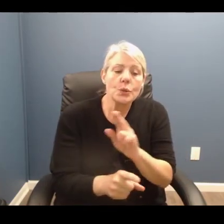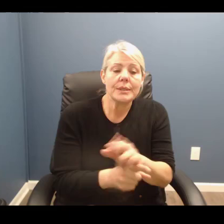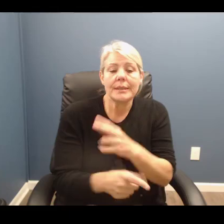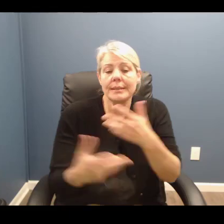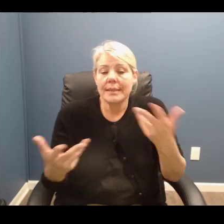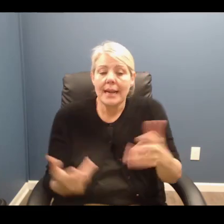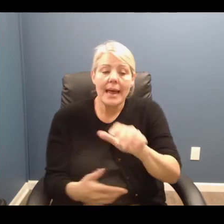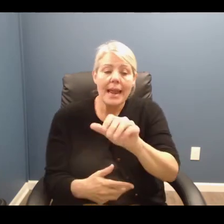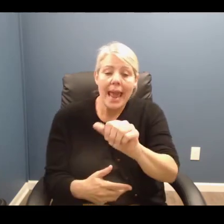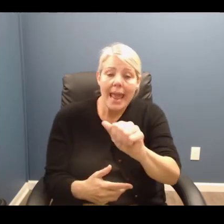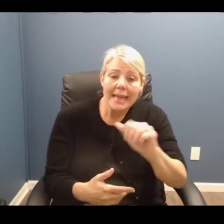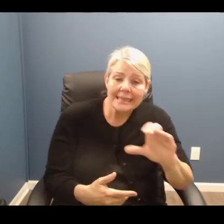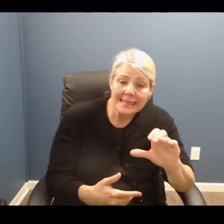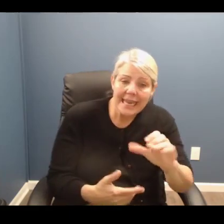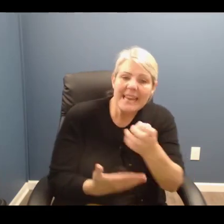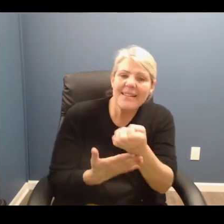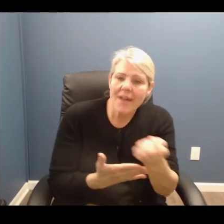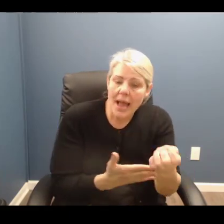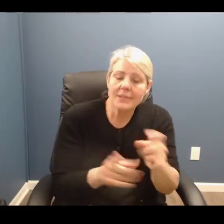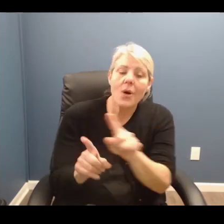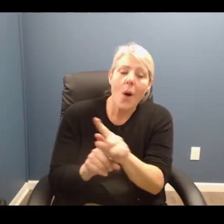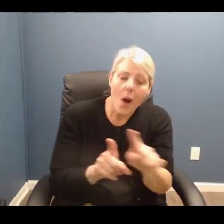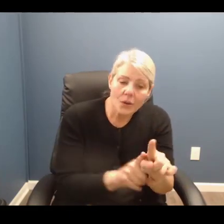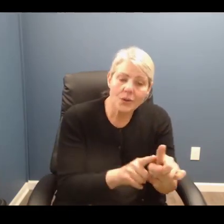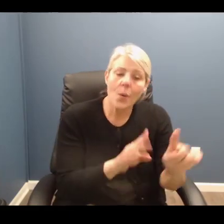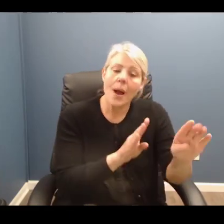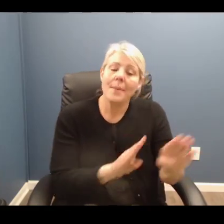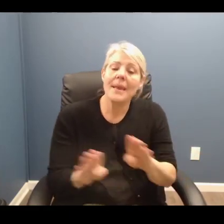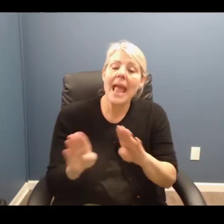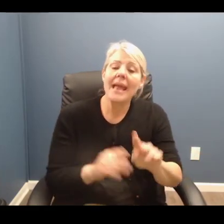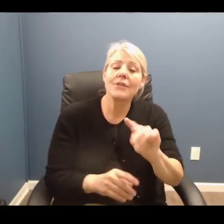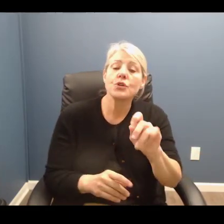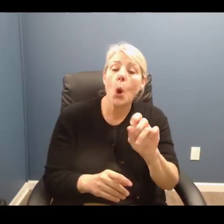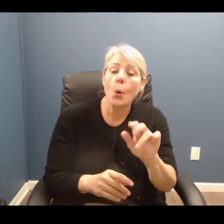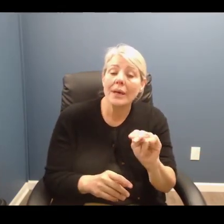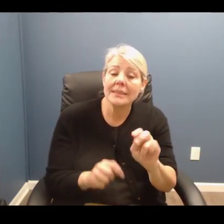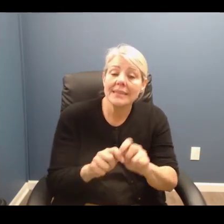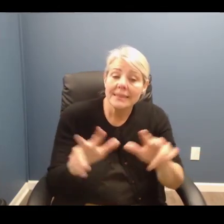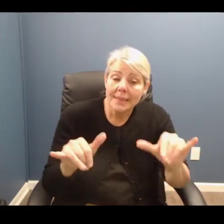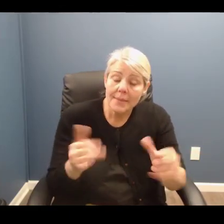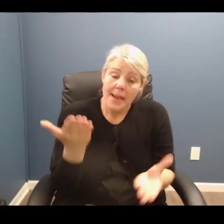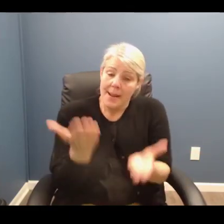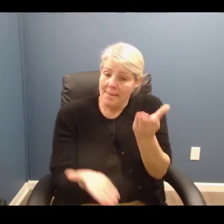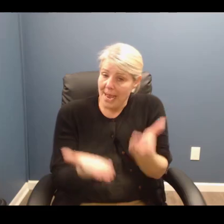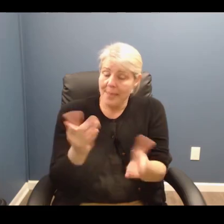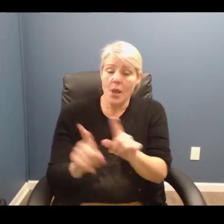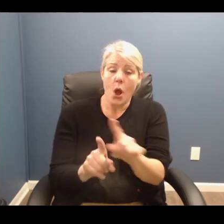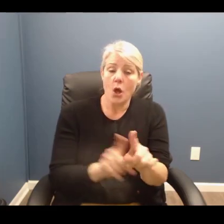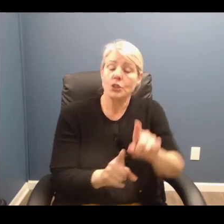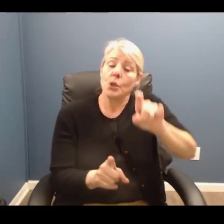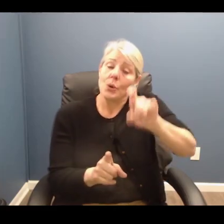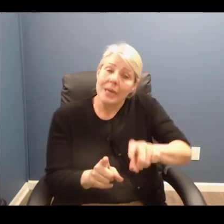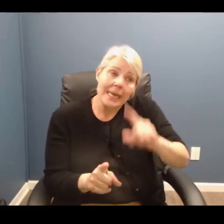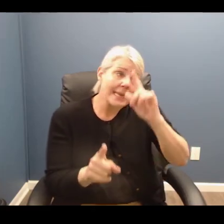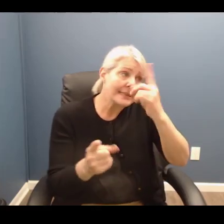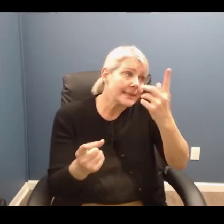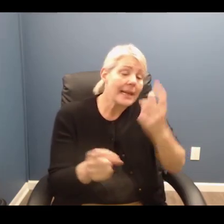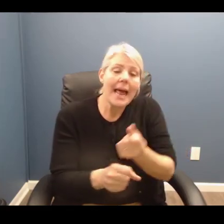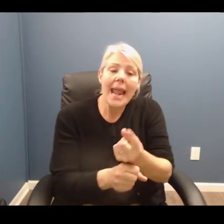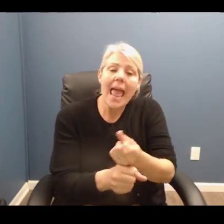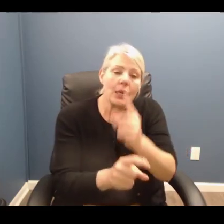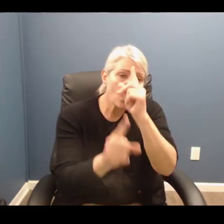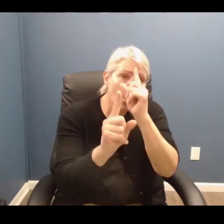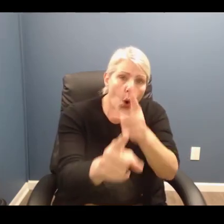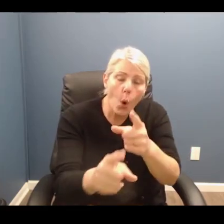behavior token system, the ARC may determine a need for an annual goal related to